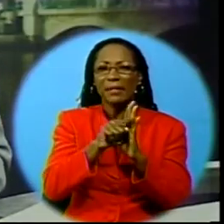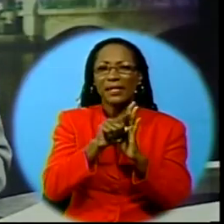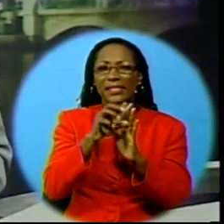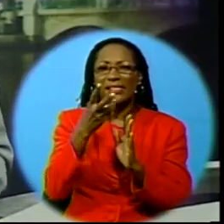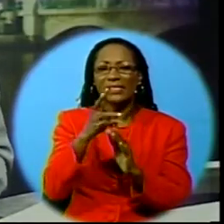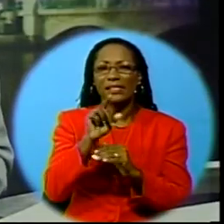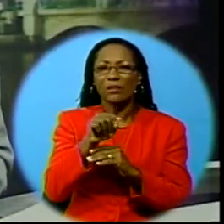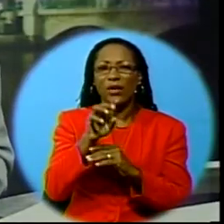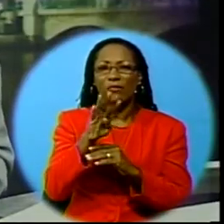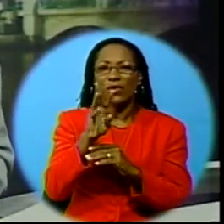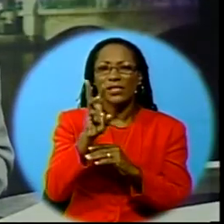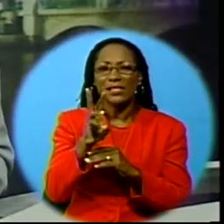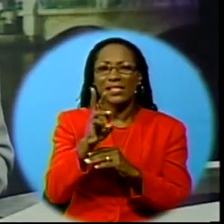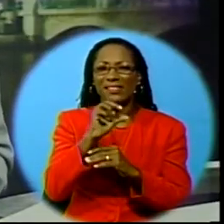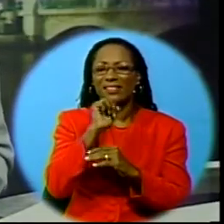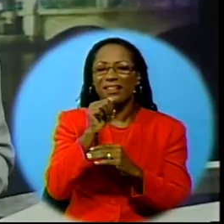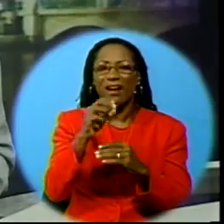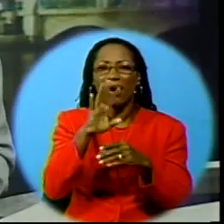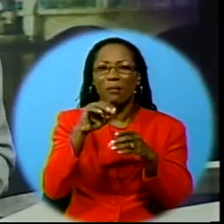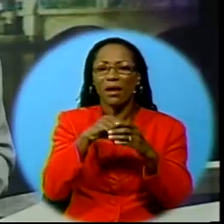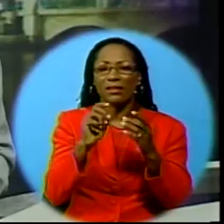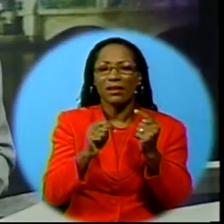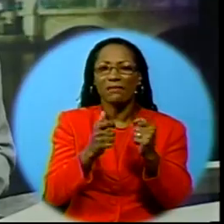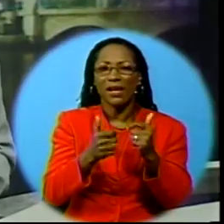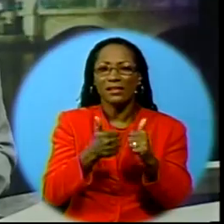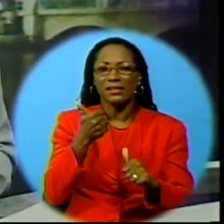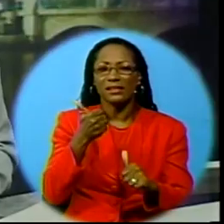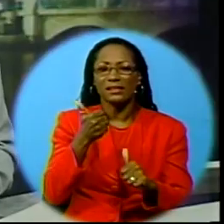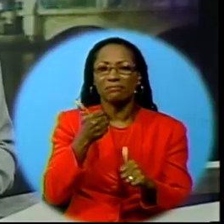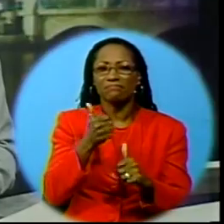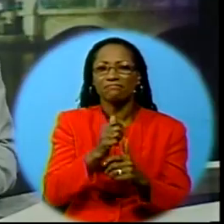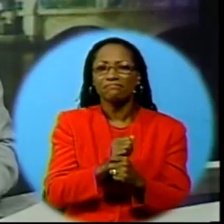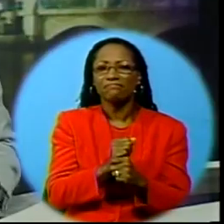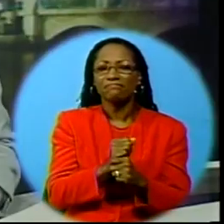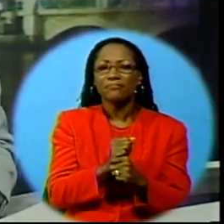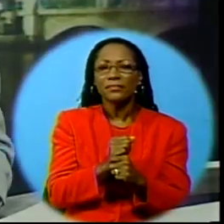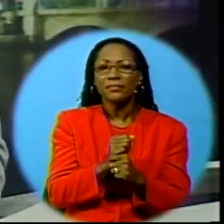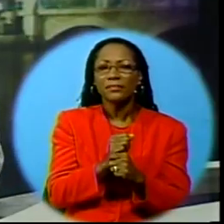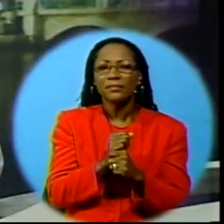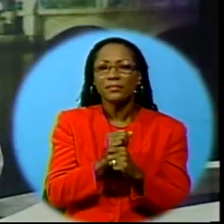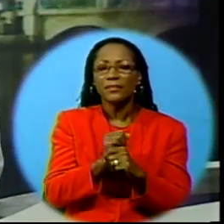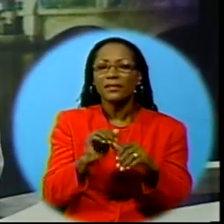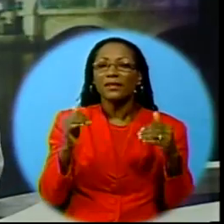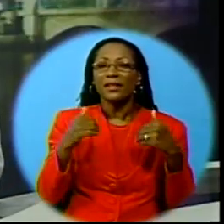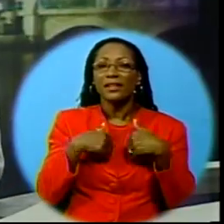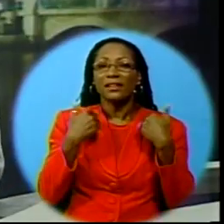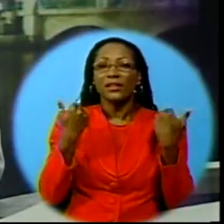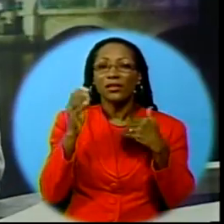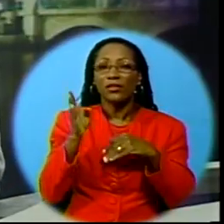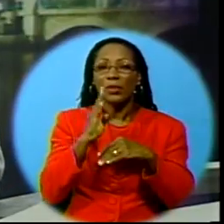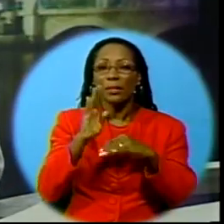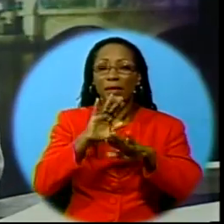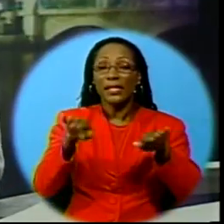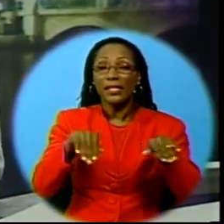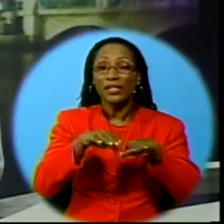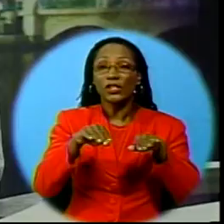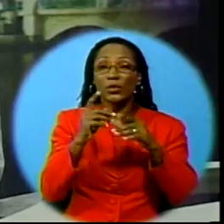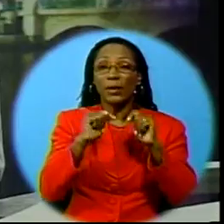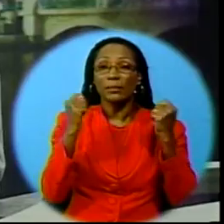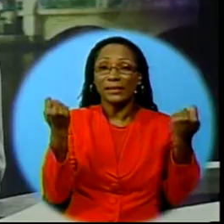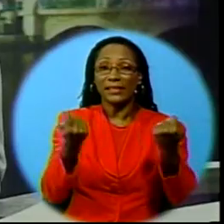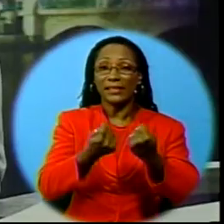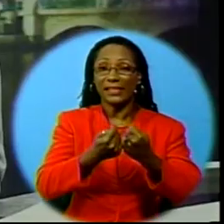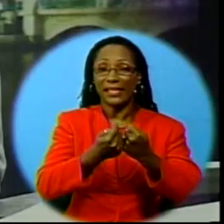among the fastest overall. Well, a junior Barbados swim team arrived home yesterday after competing in the 22nd